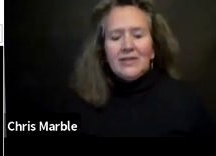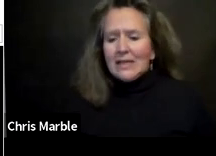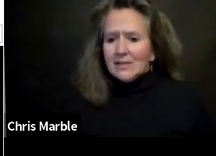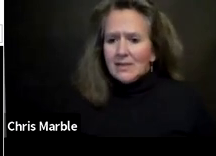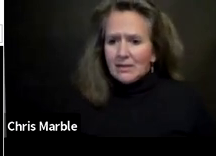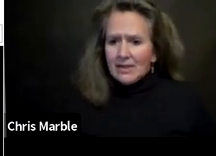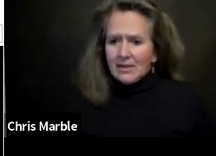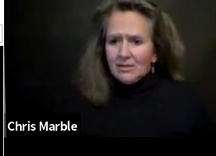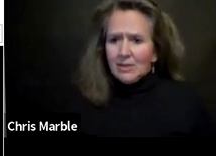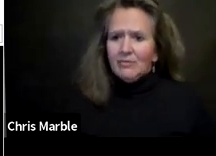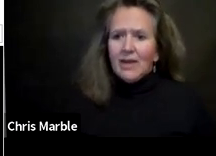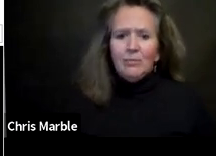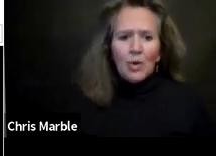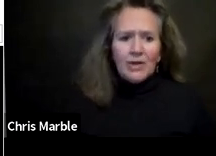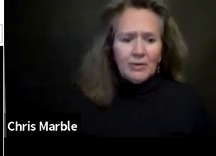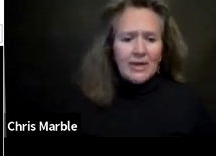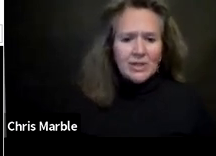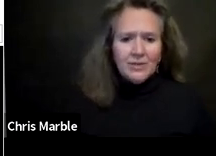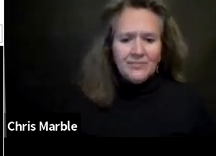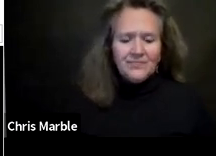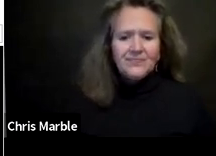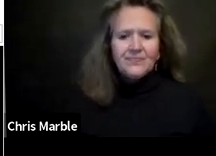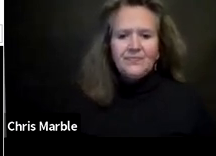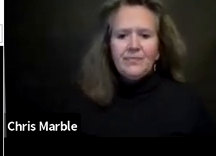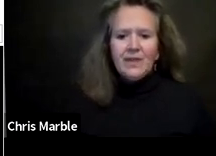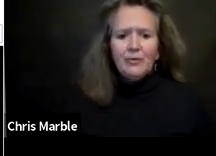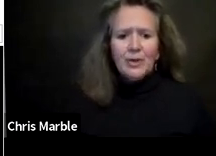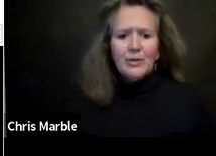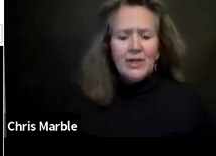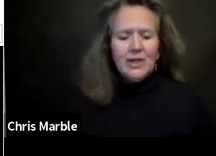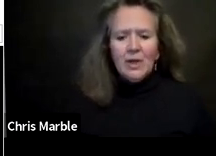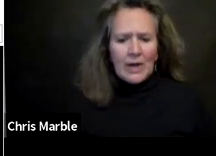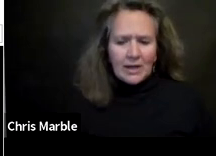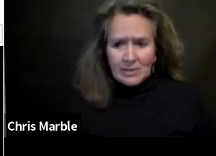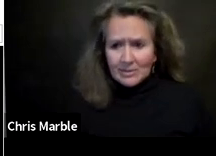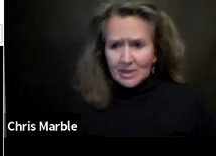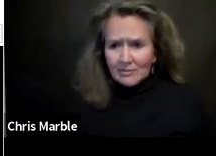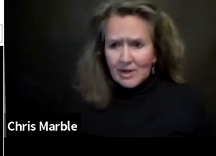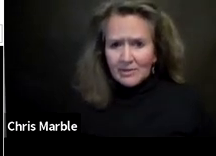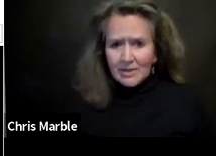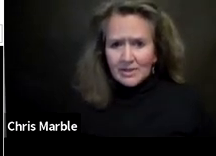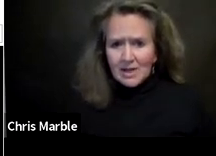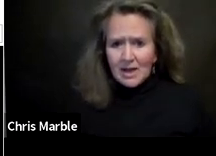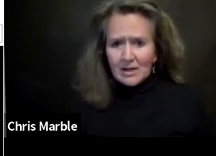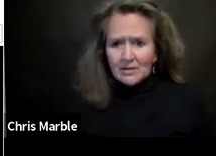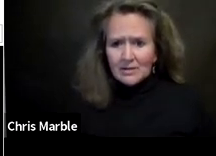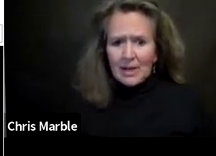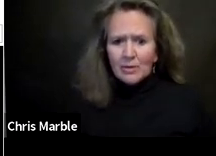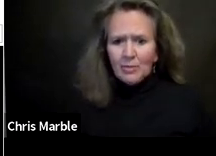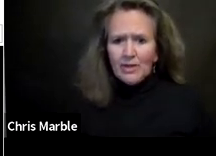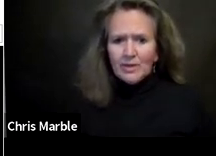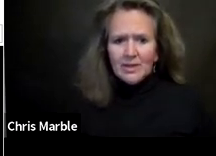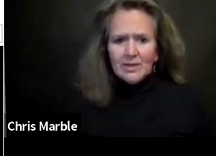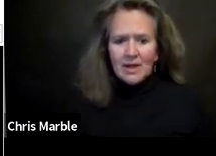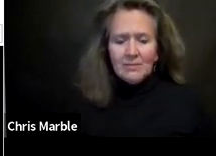afterwards. There are a lot of links that are in here that provide more information for you. We're not going to be able to cover everything that's on